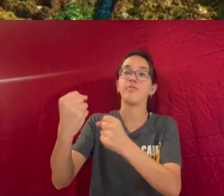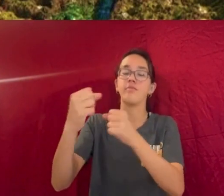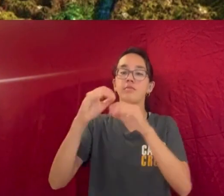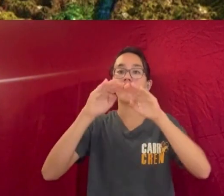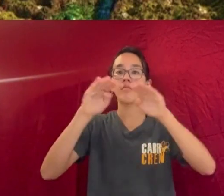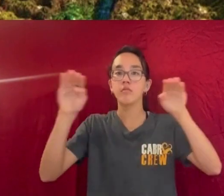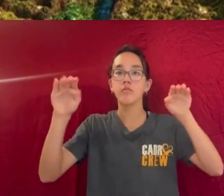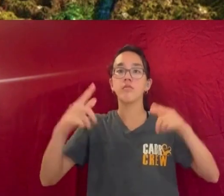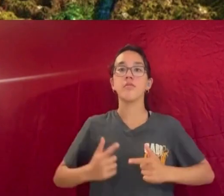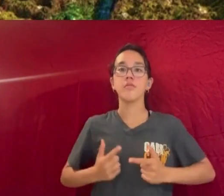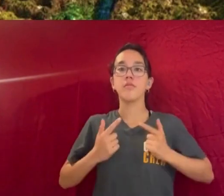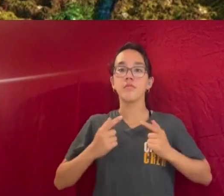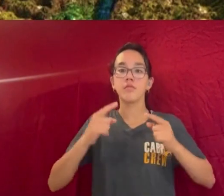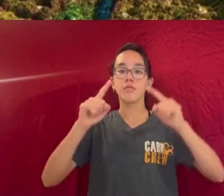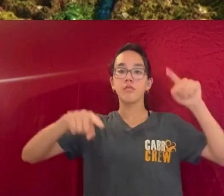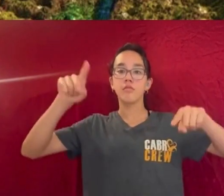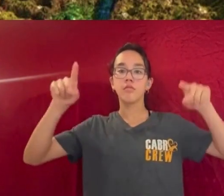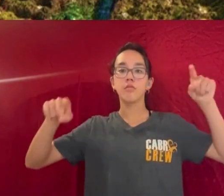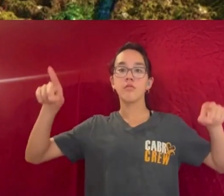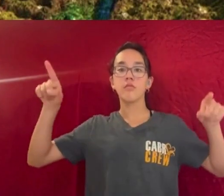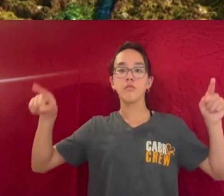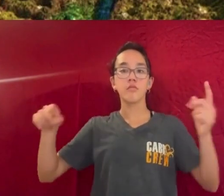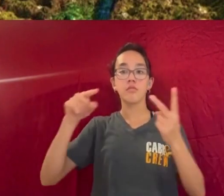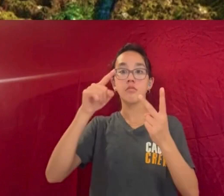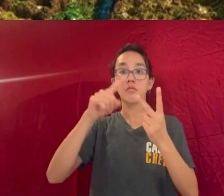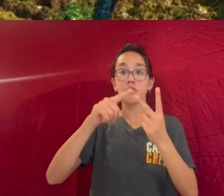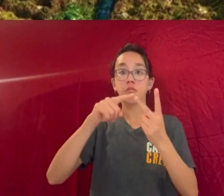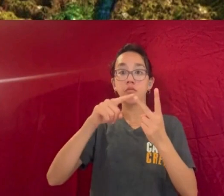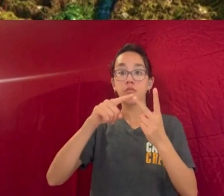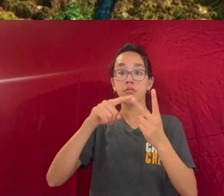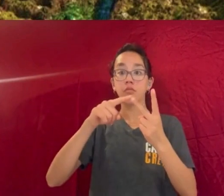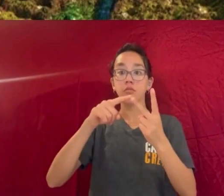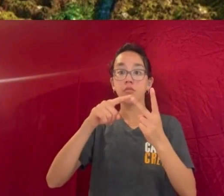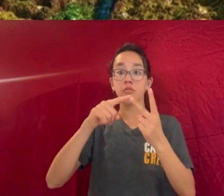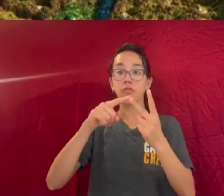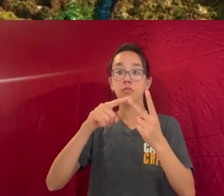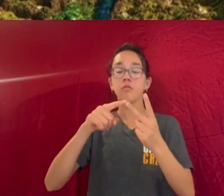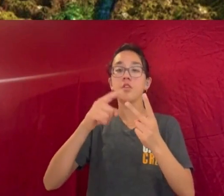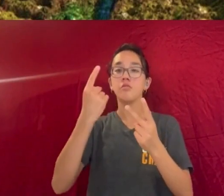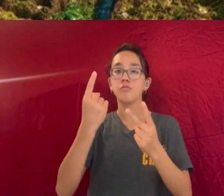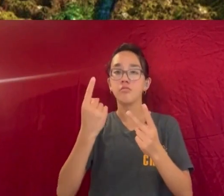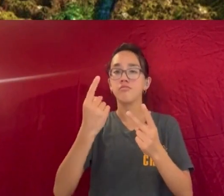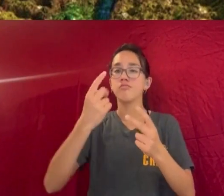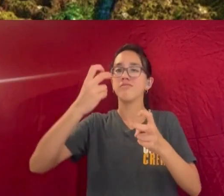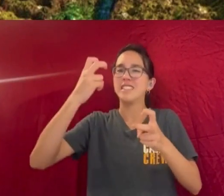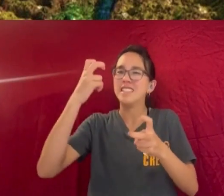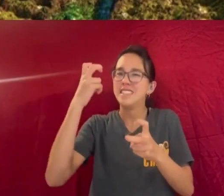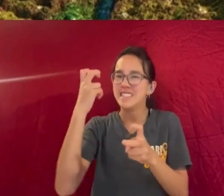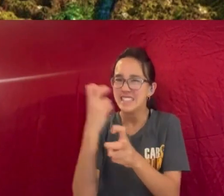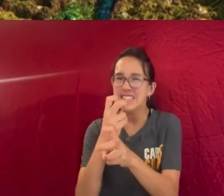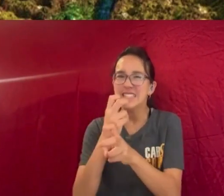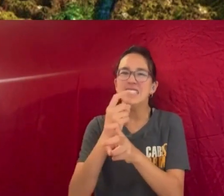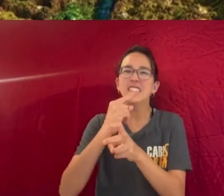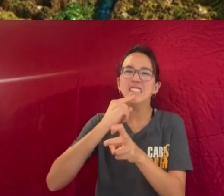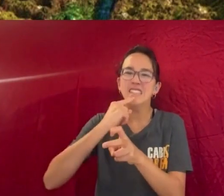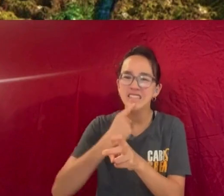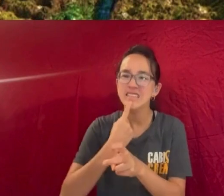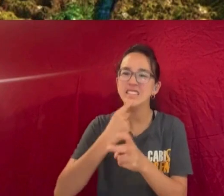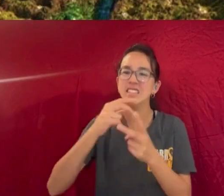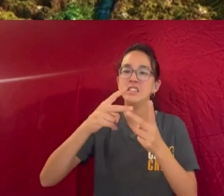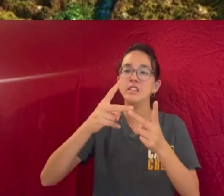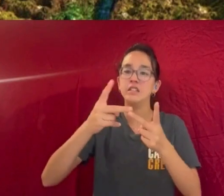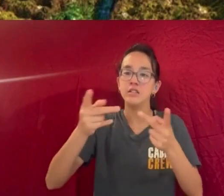So we have high biodiversity, and the second reason is that this is one of